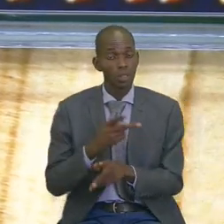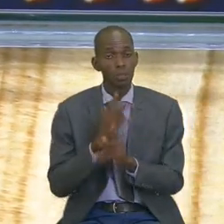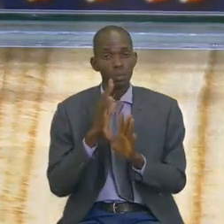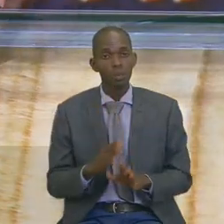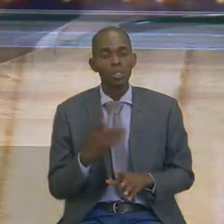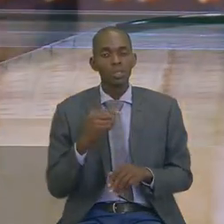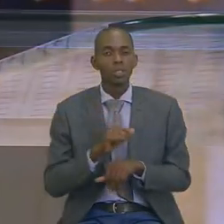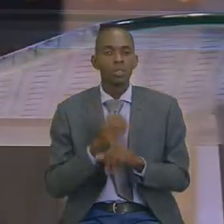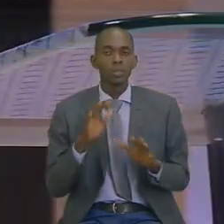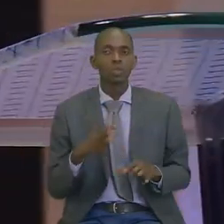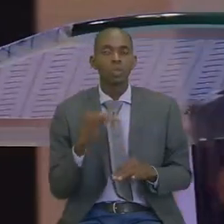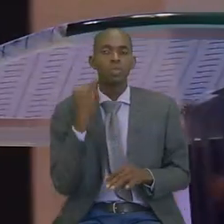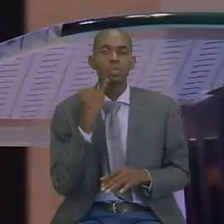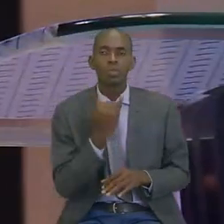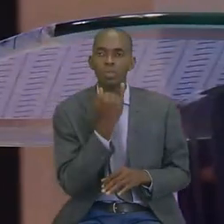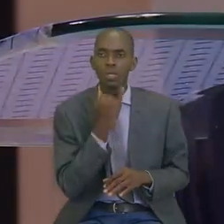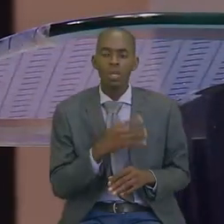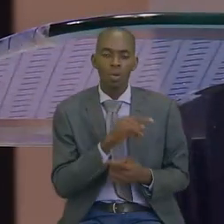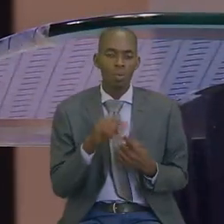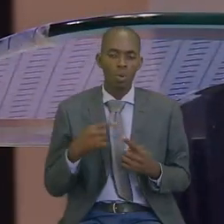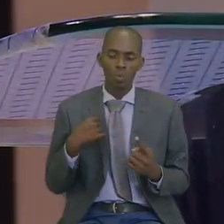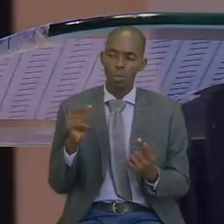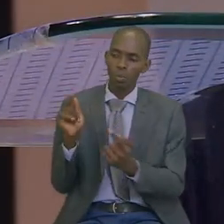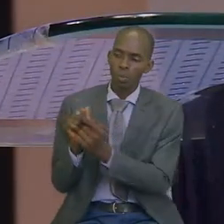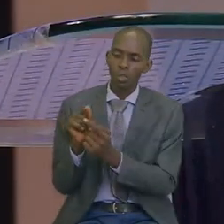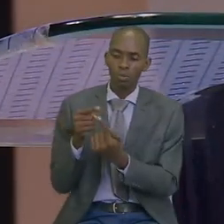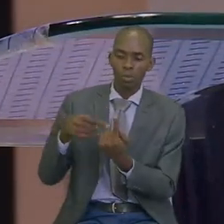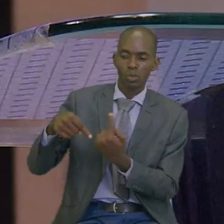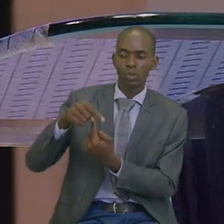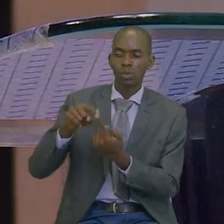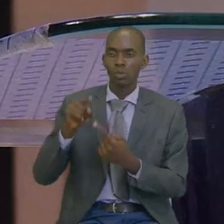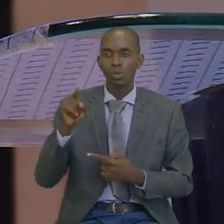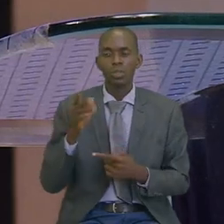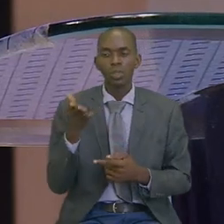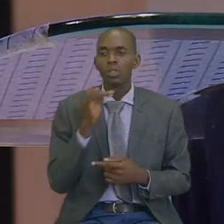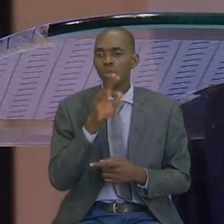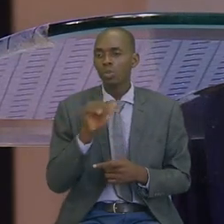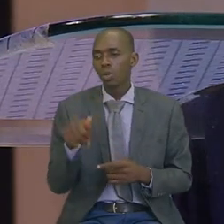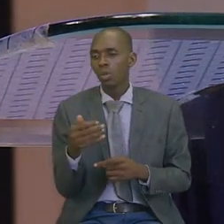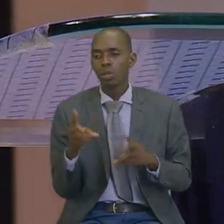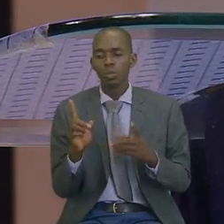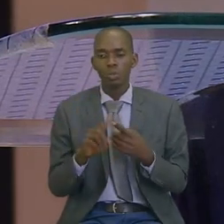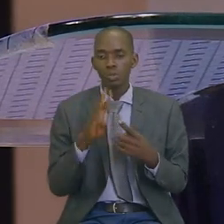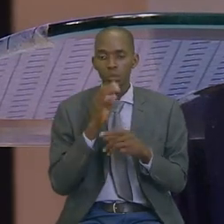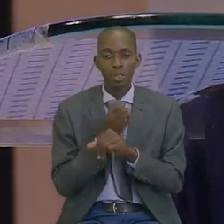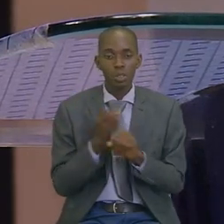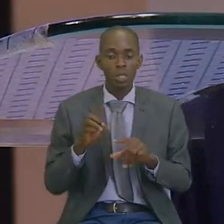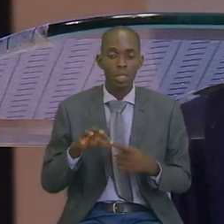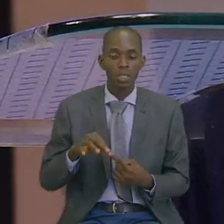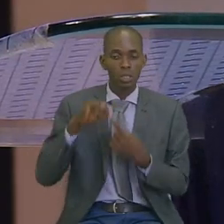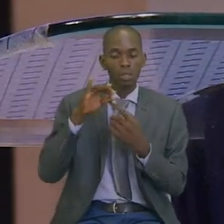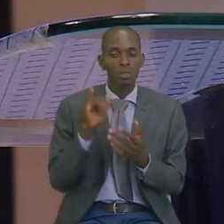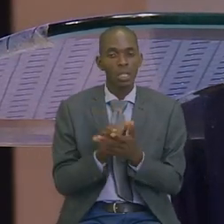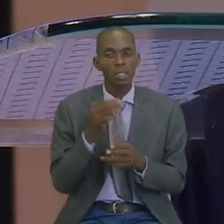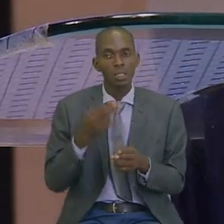of Israel. And we'll return to him. And there's no other name by which we can be saved except that